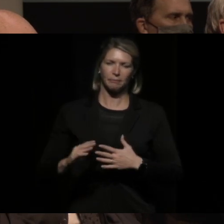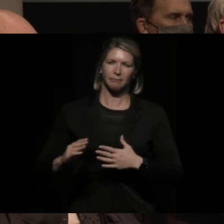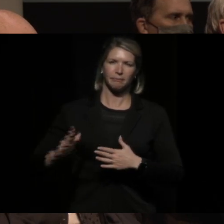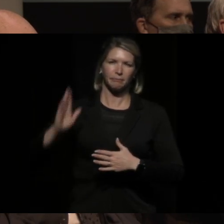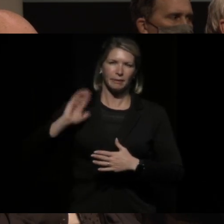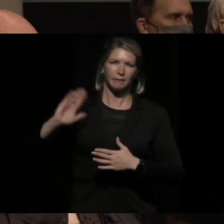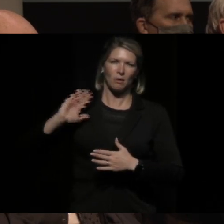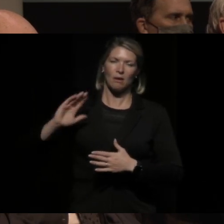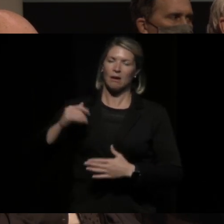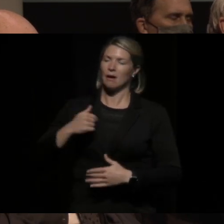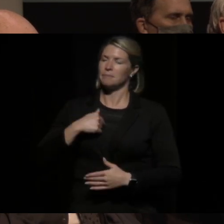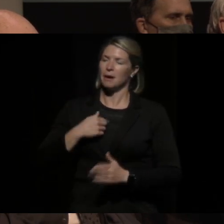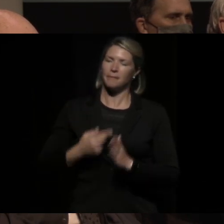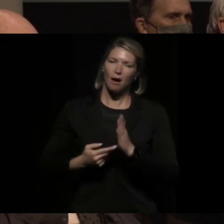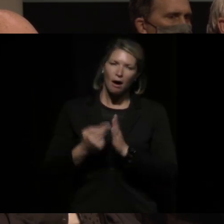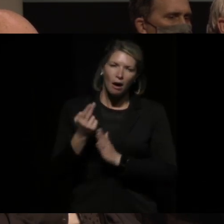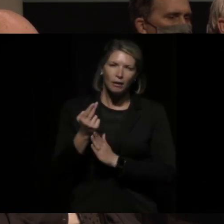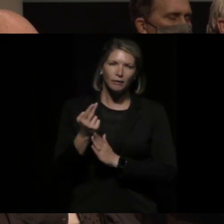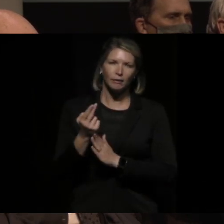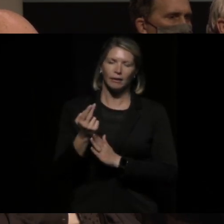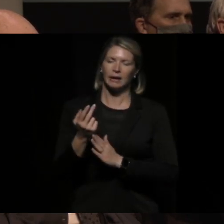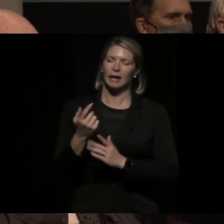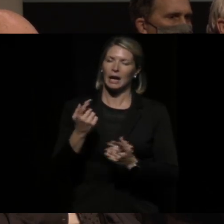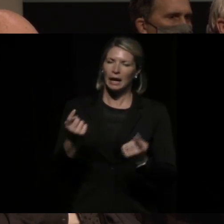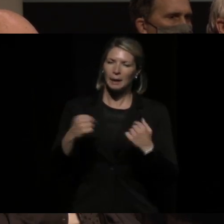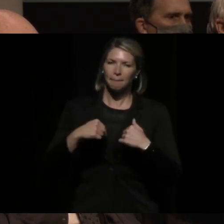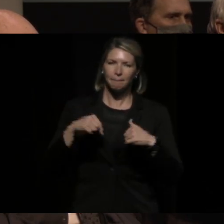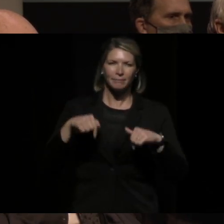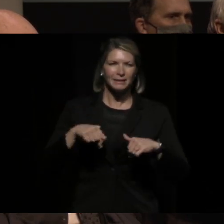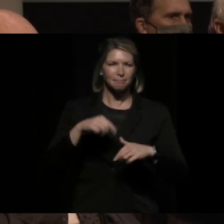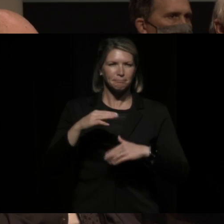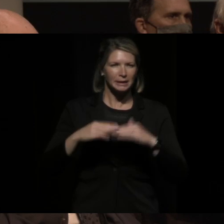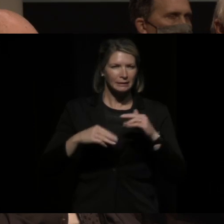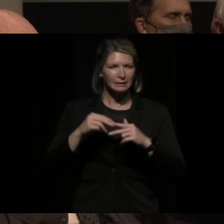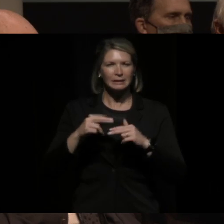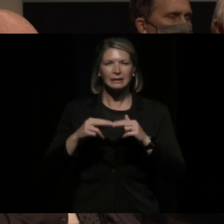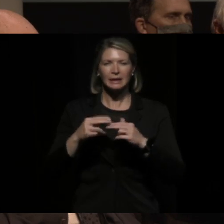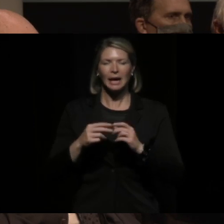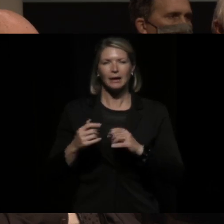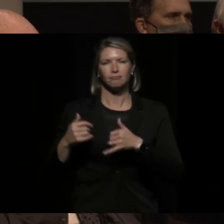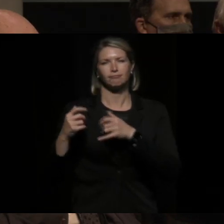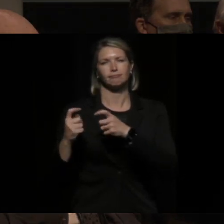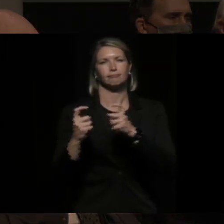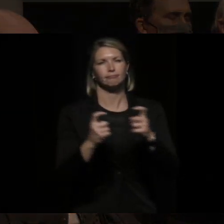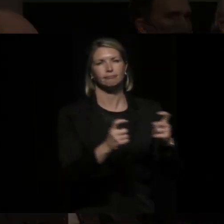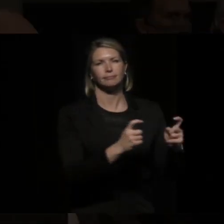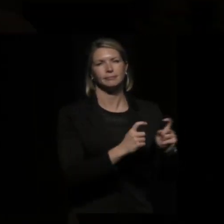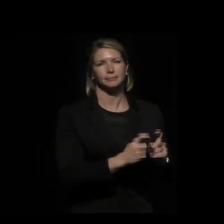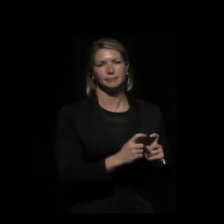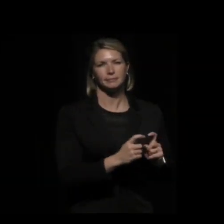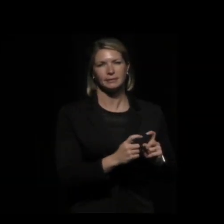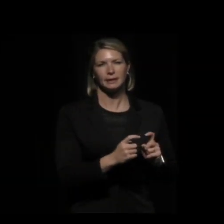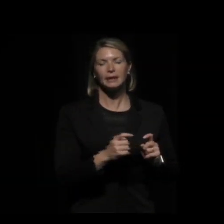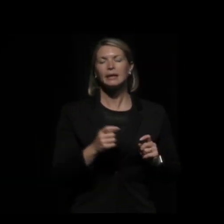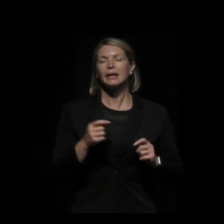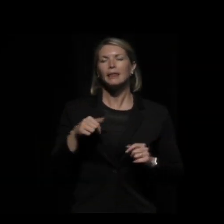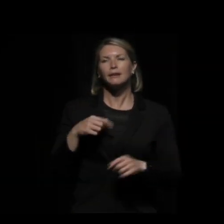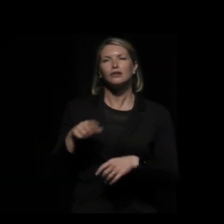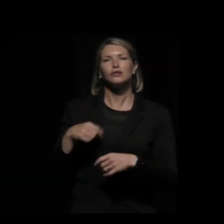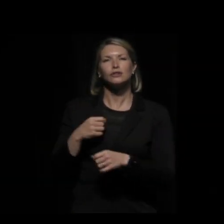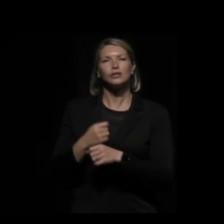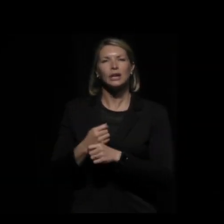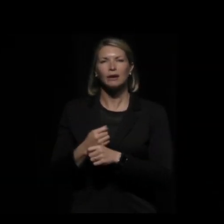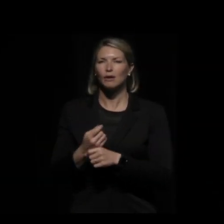honored to be here today to help recognize that. The individual recipients of this year's Public Service Awards of Excellence